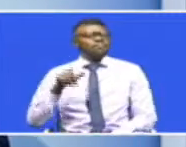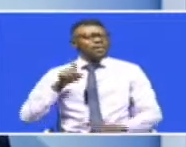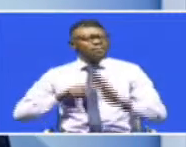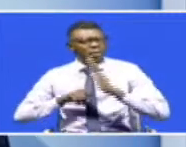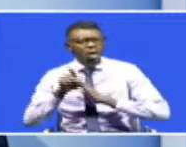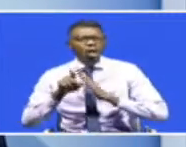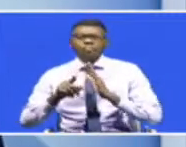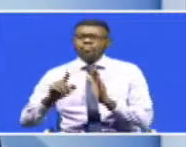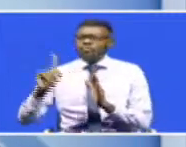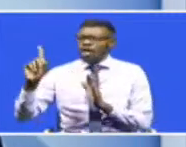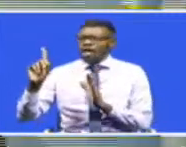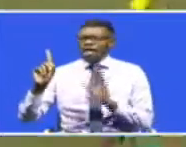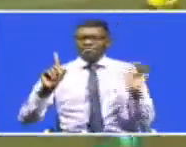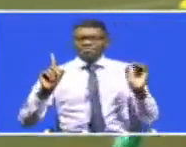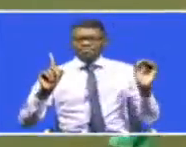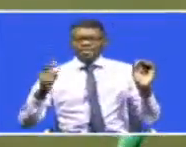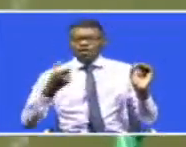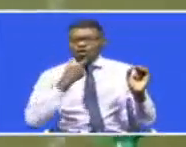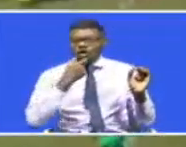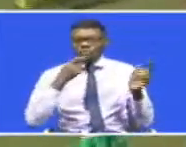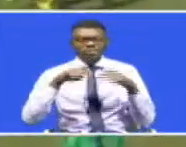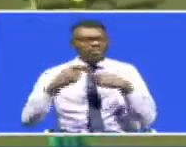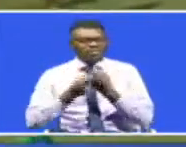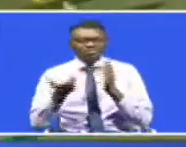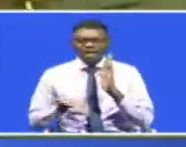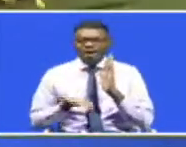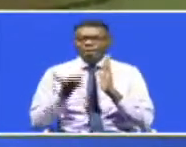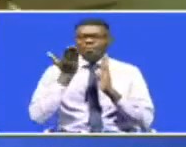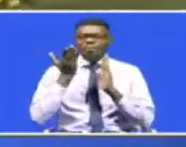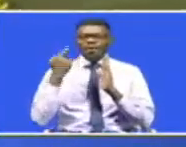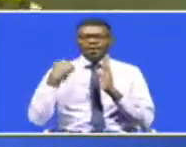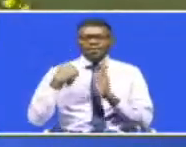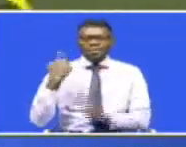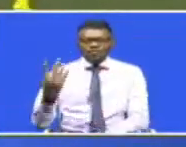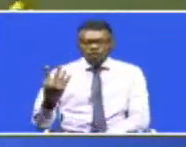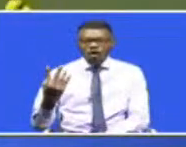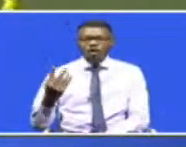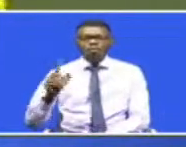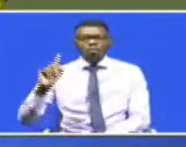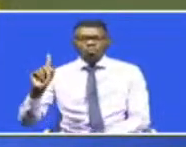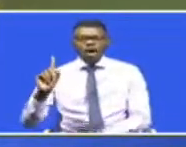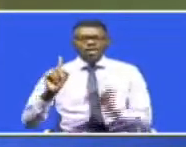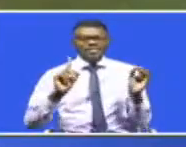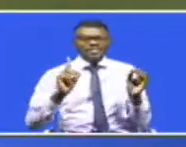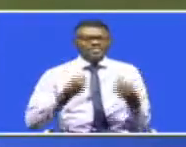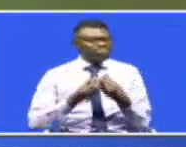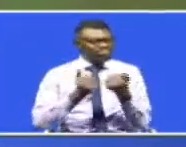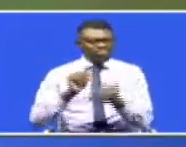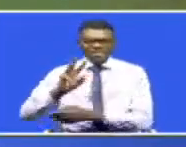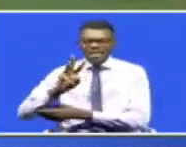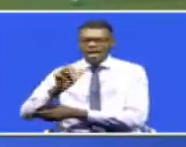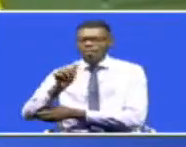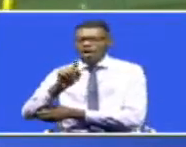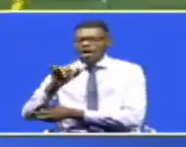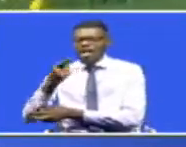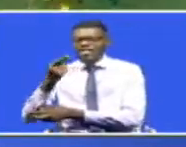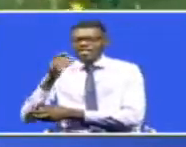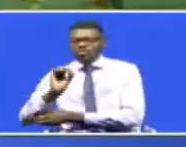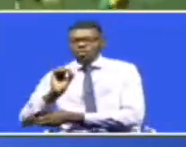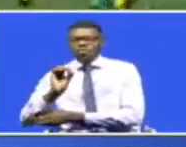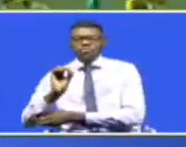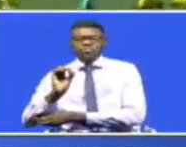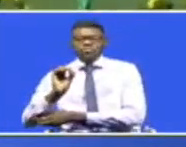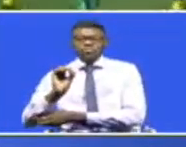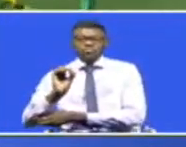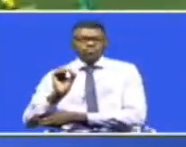turn as Gor Mahia climbed to fourth on the FKF Premier League table, courtesy of a 1-0 win over Wazito FC at the Utalii grounds in